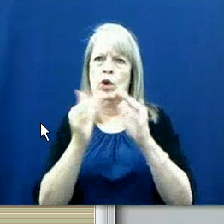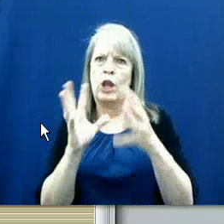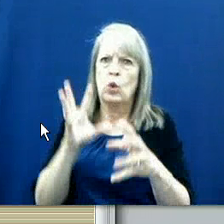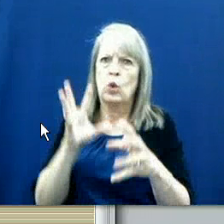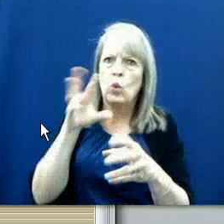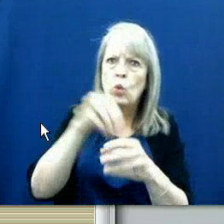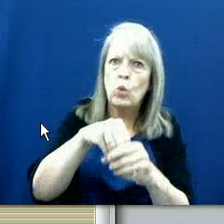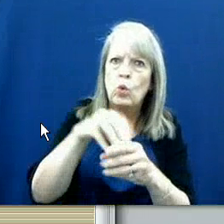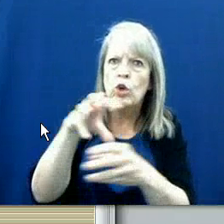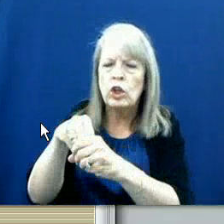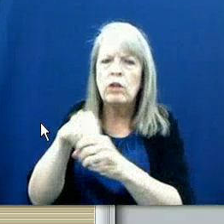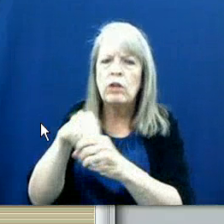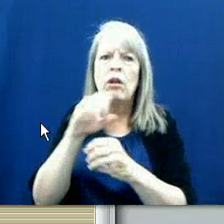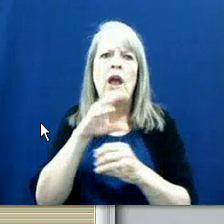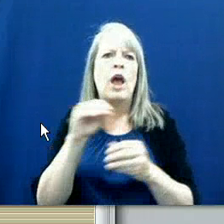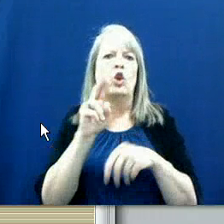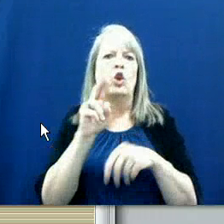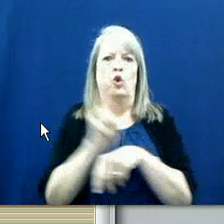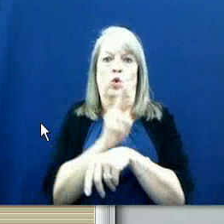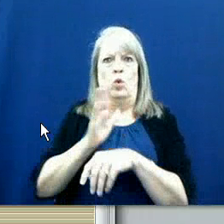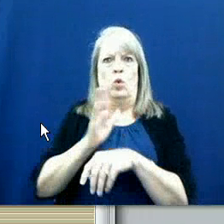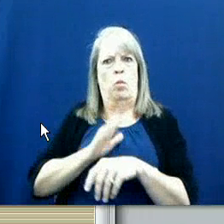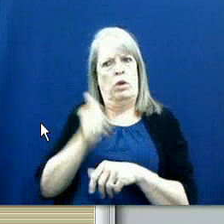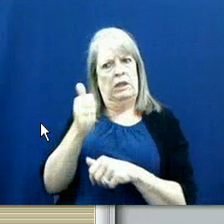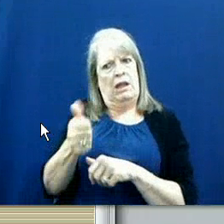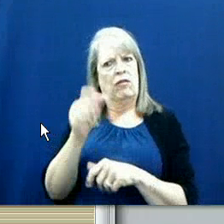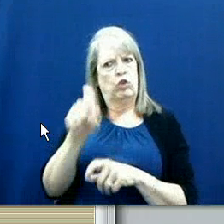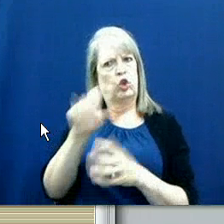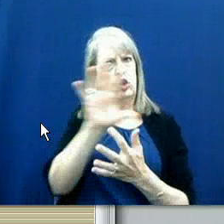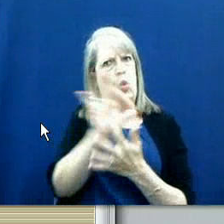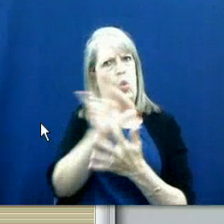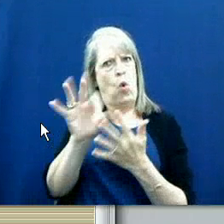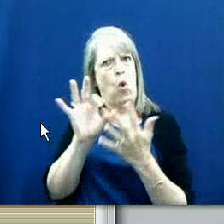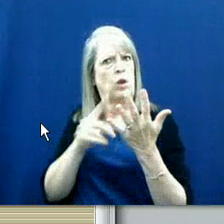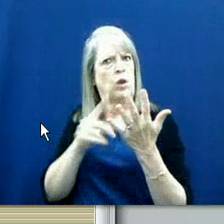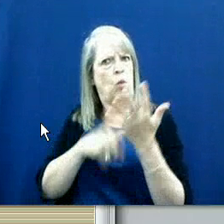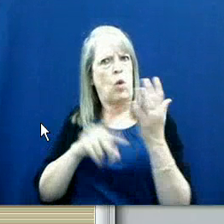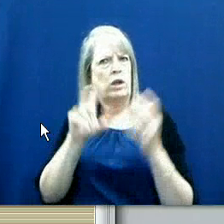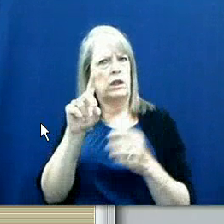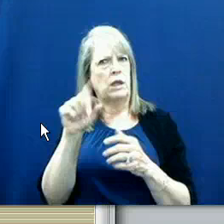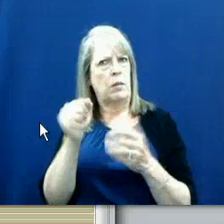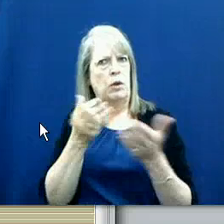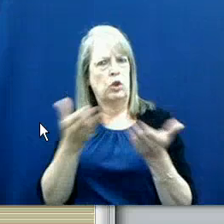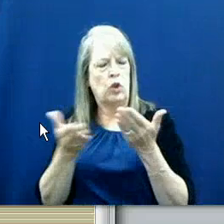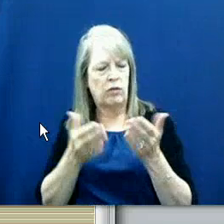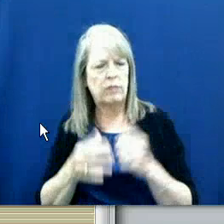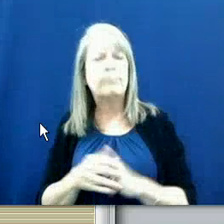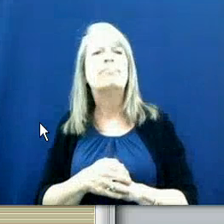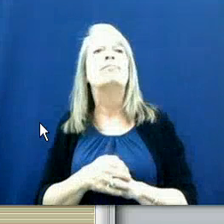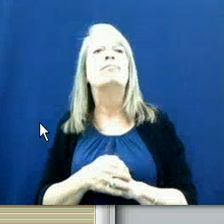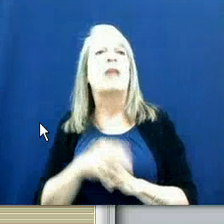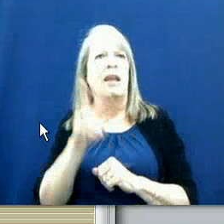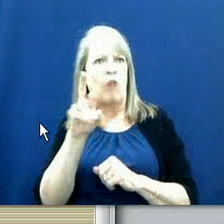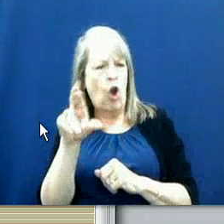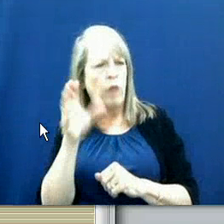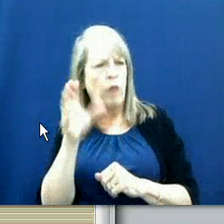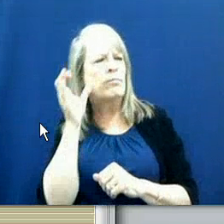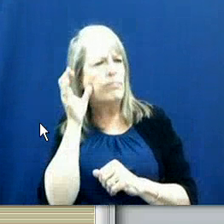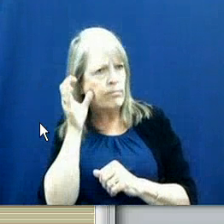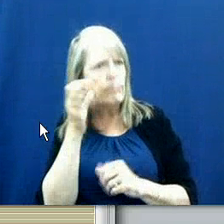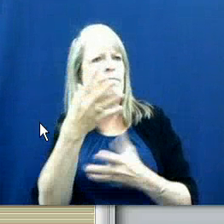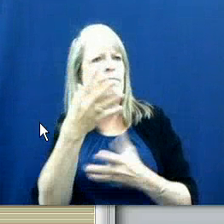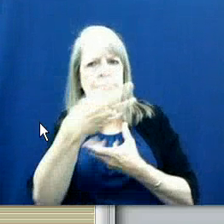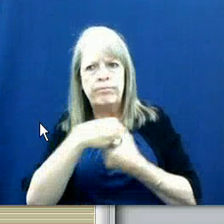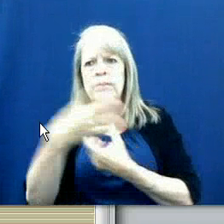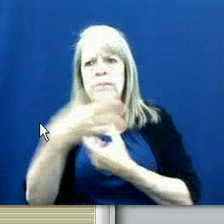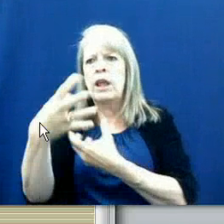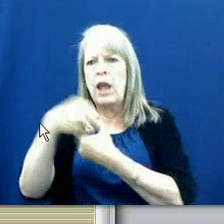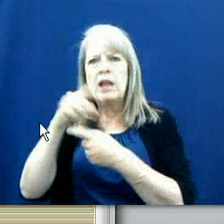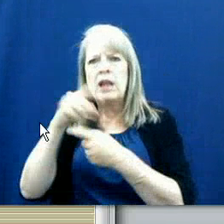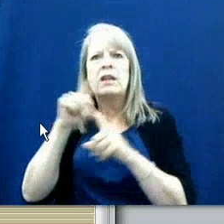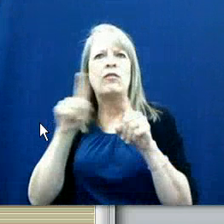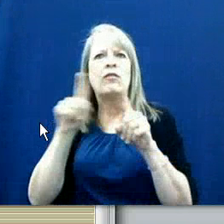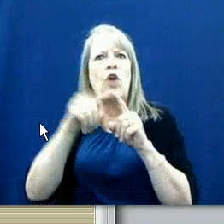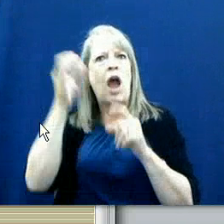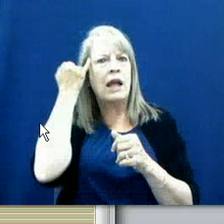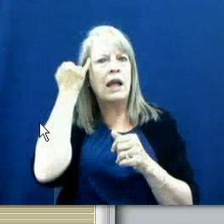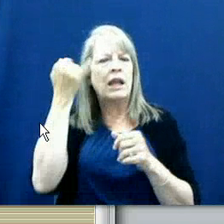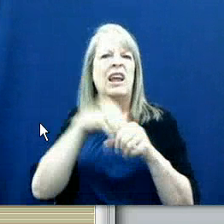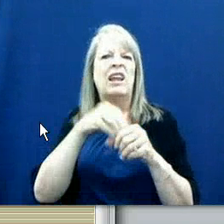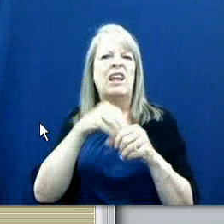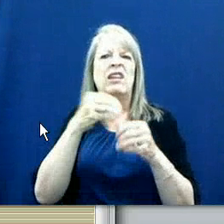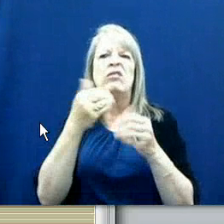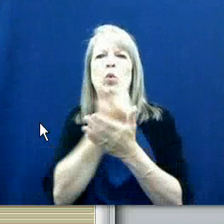consumer choice for disability services. The VR system integrated these concepts with new amendments in